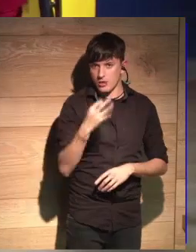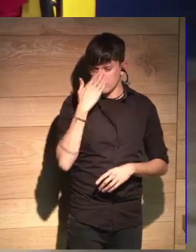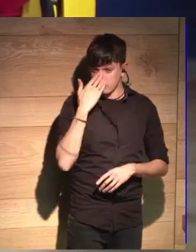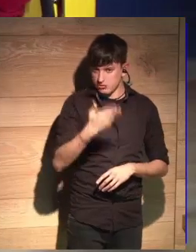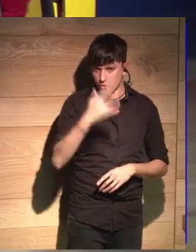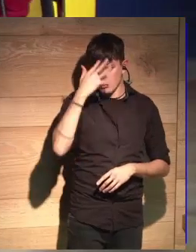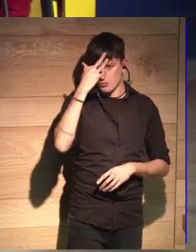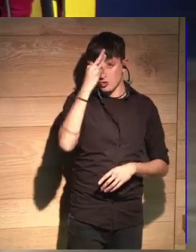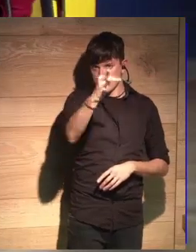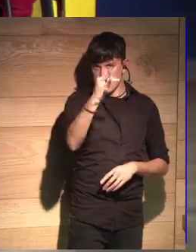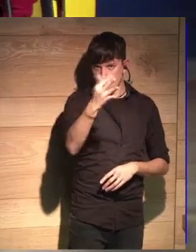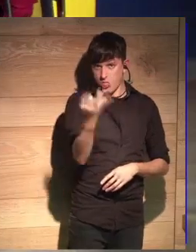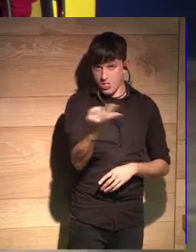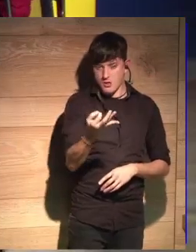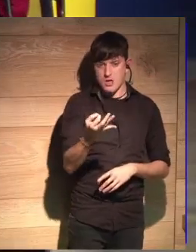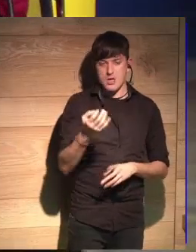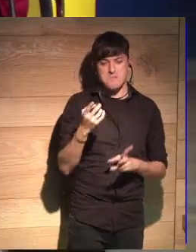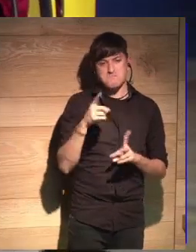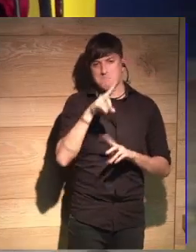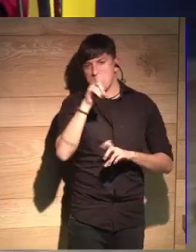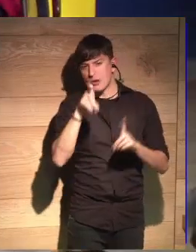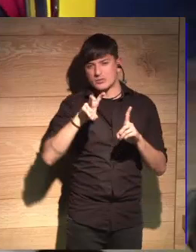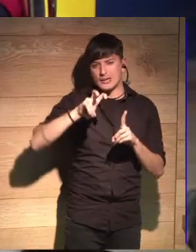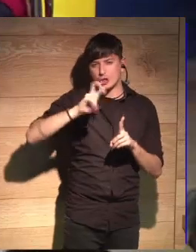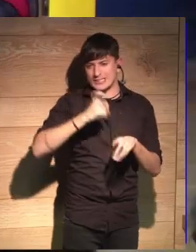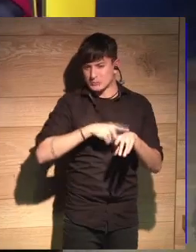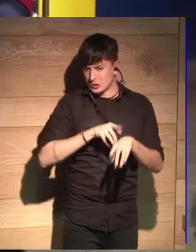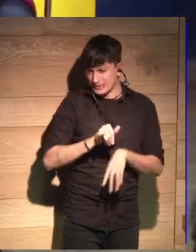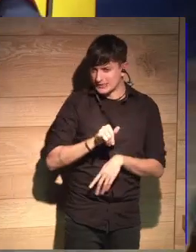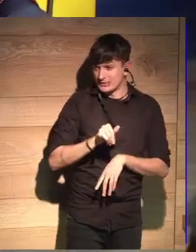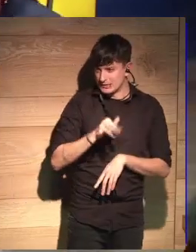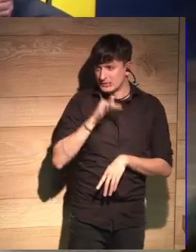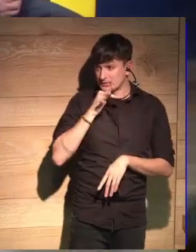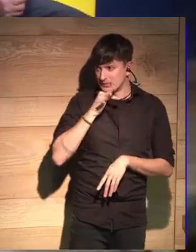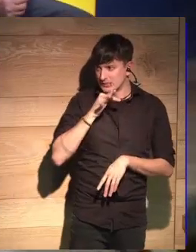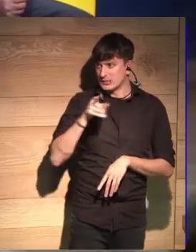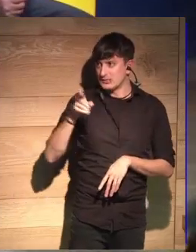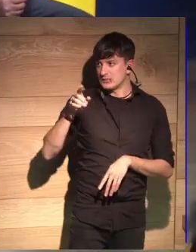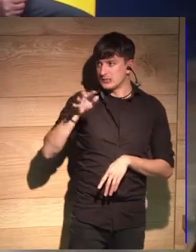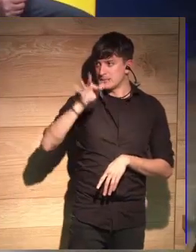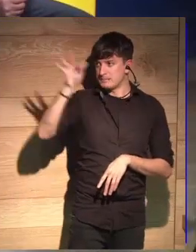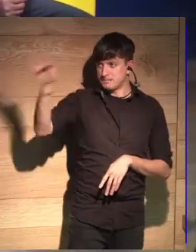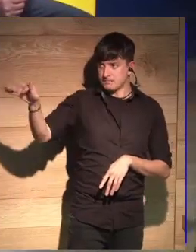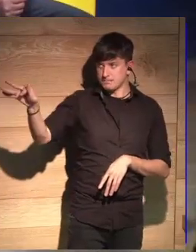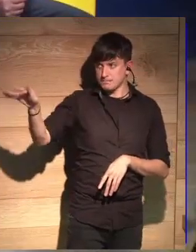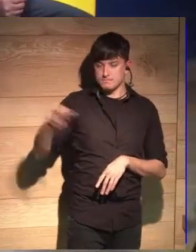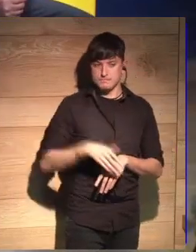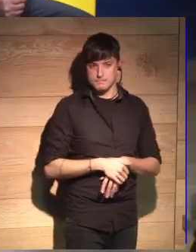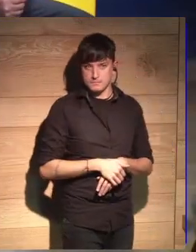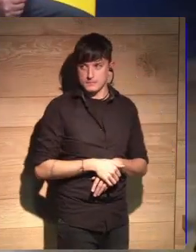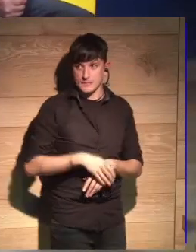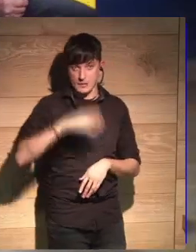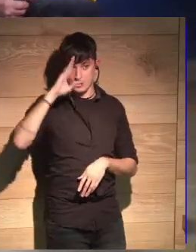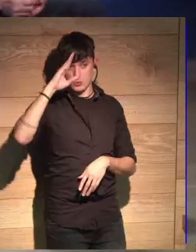Nos da tiempo para una pregunta y We have time for one or two more questions. Two questions. Okay.